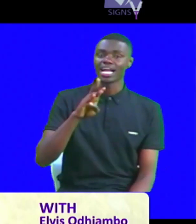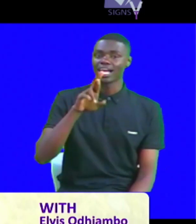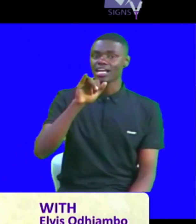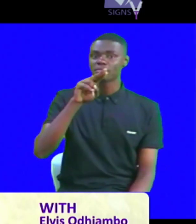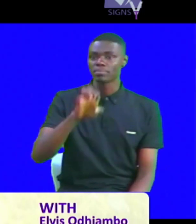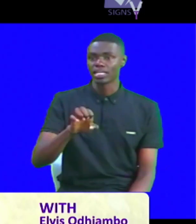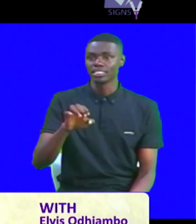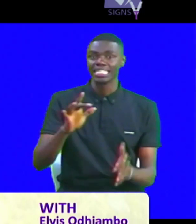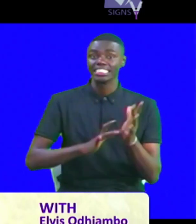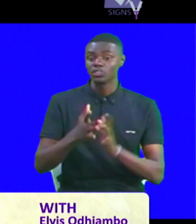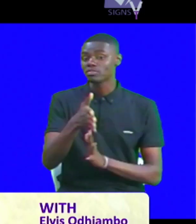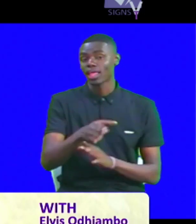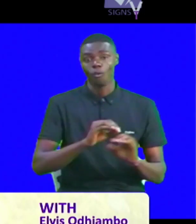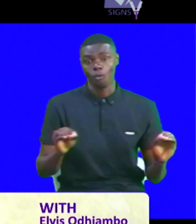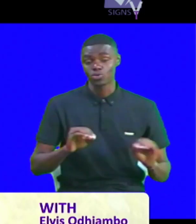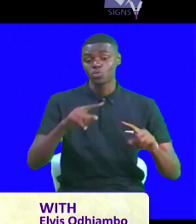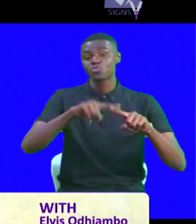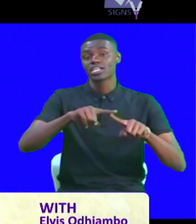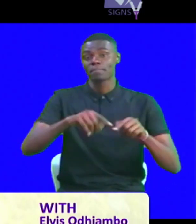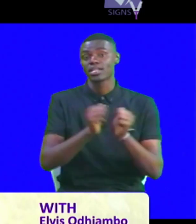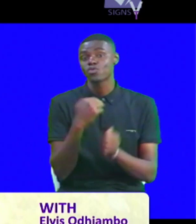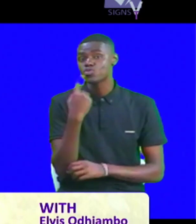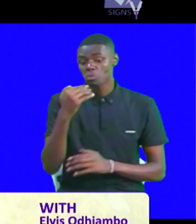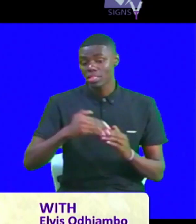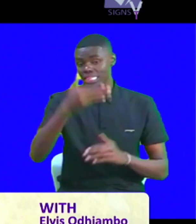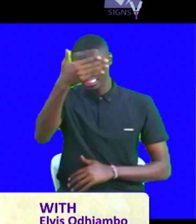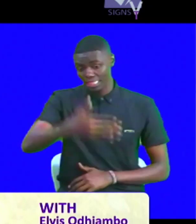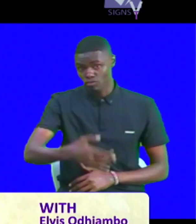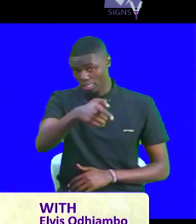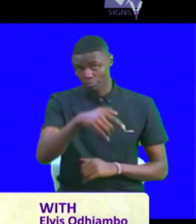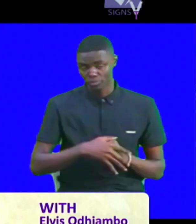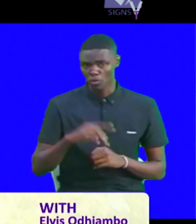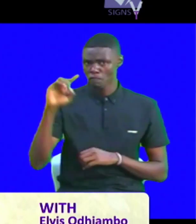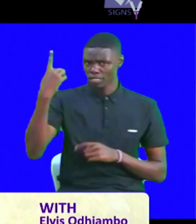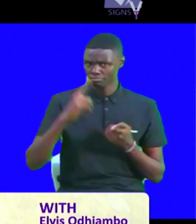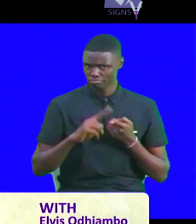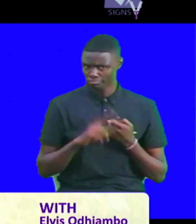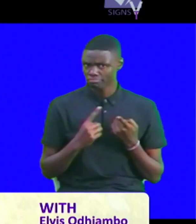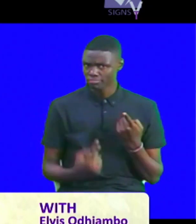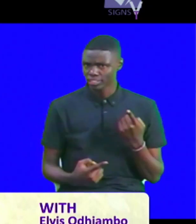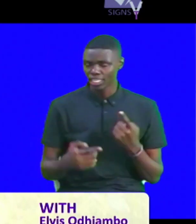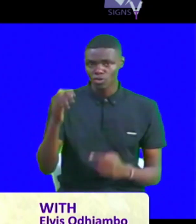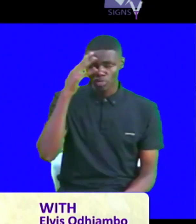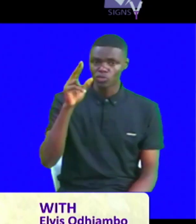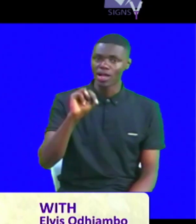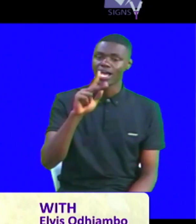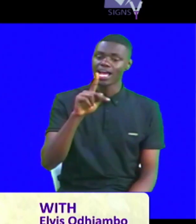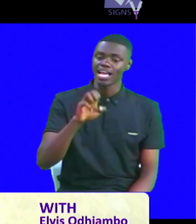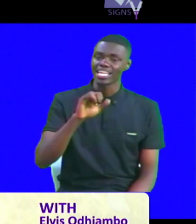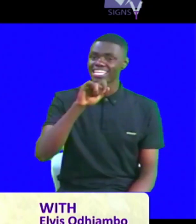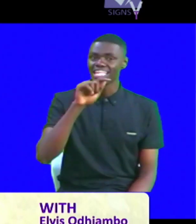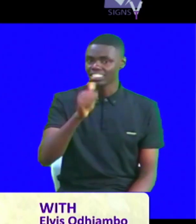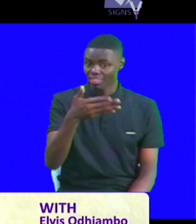tuwakumbushe kwamba Gabriel Jesus yuko. Arsenal kesho unafaa kutegemea nani pale mbele? Hapo hivyo mbele, kitu ya kwanza